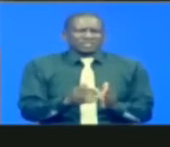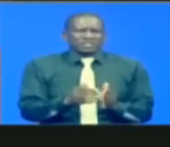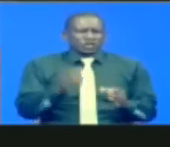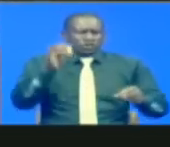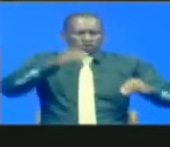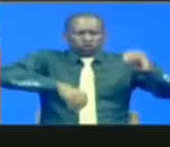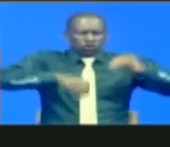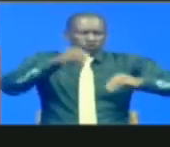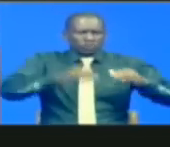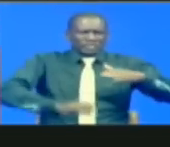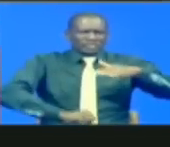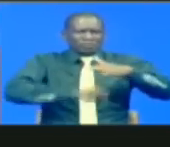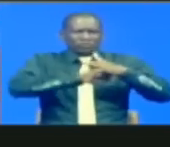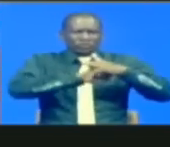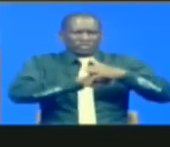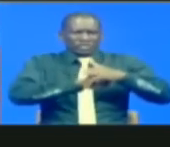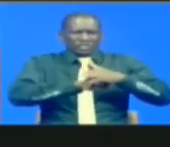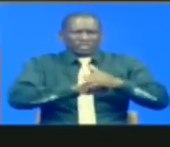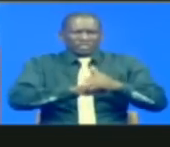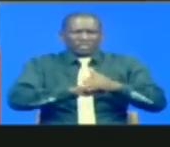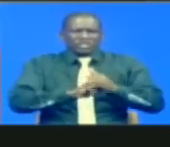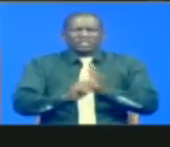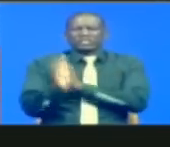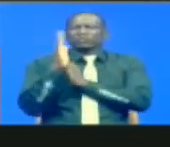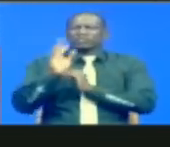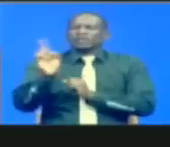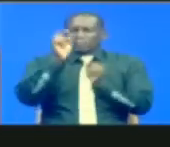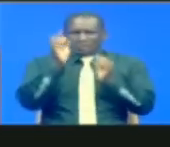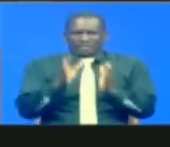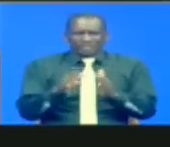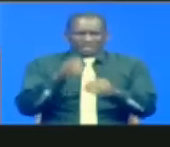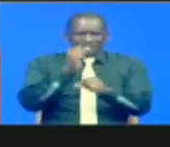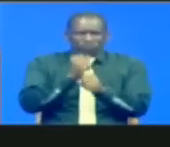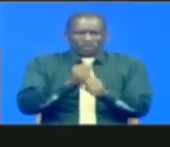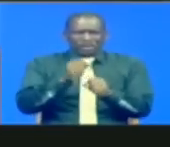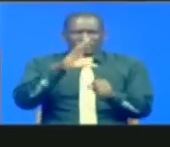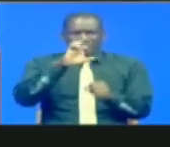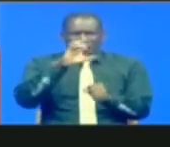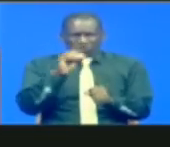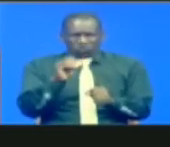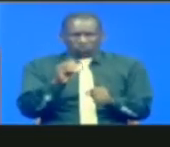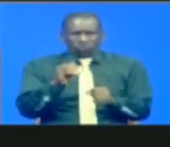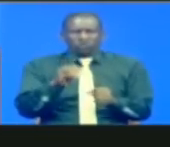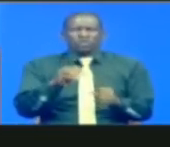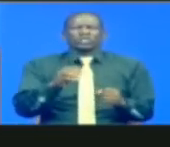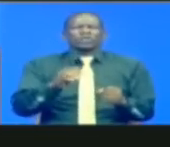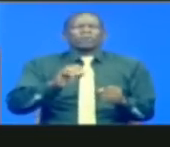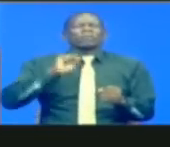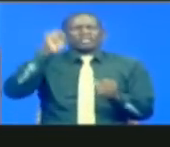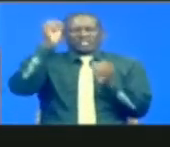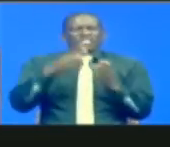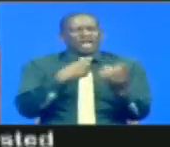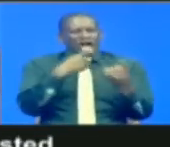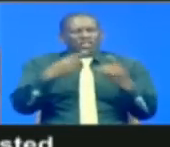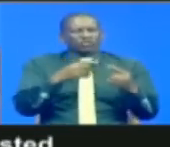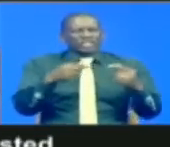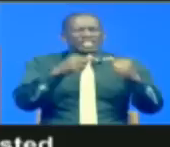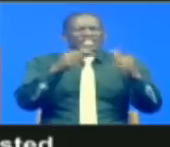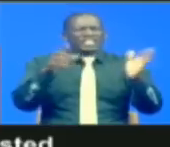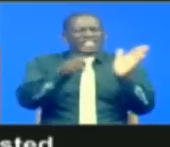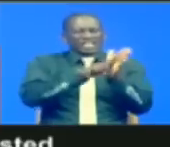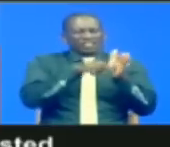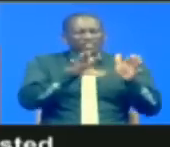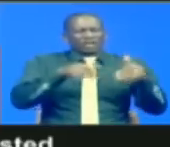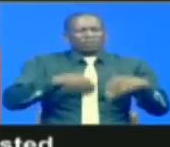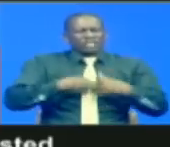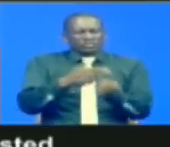contributing, supporting Dr. Matiang in his efforts and the CEO, they are talking negatively about arming of the guards. And they